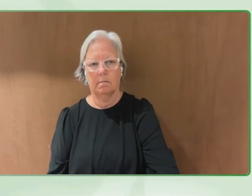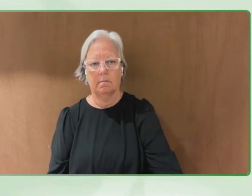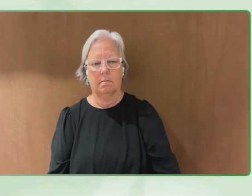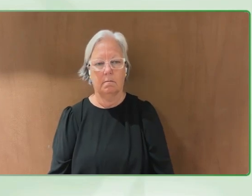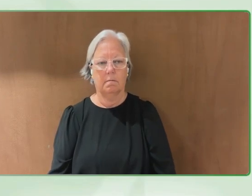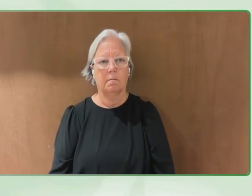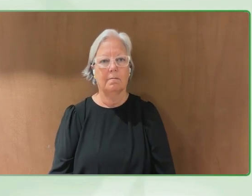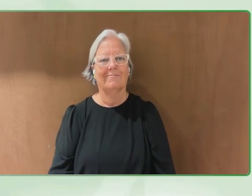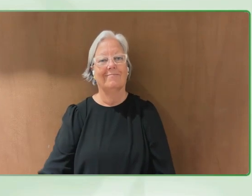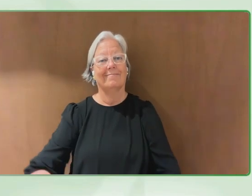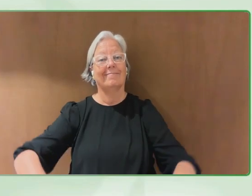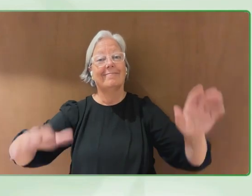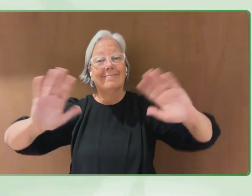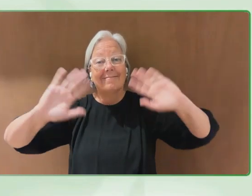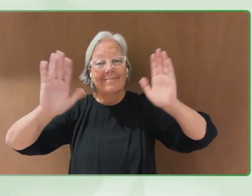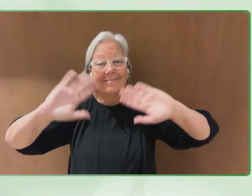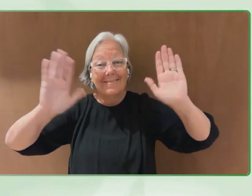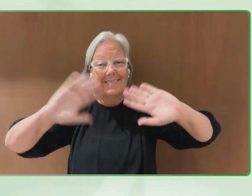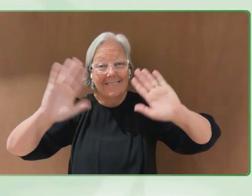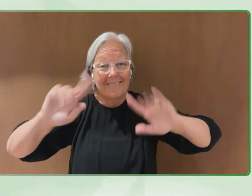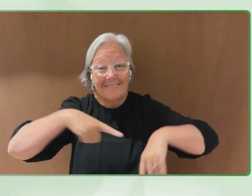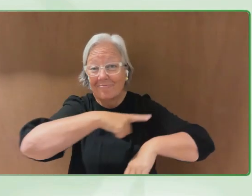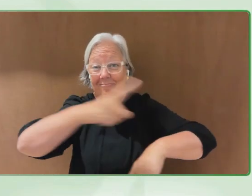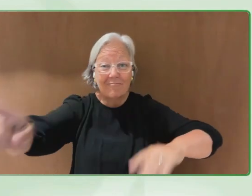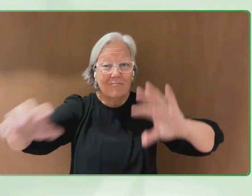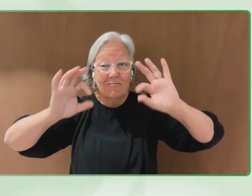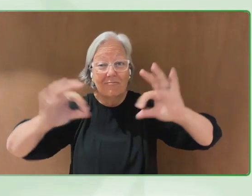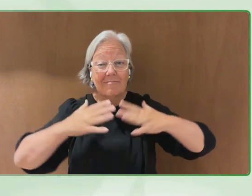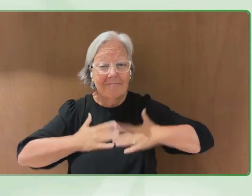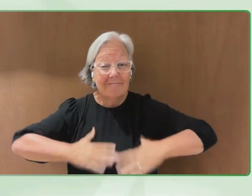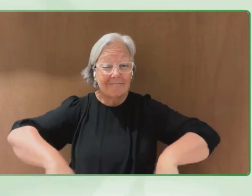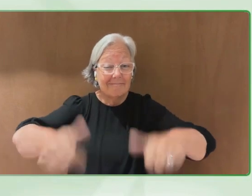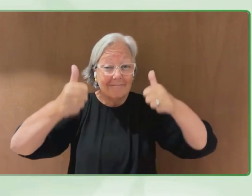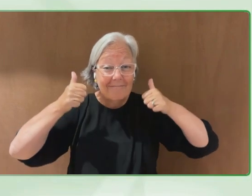Hello, awesome people. How are we feeling this afternoon?